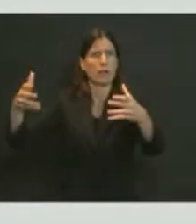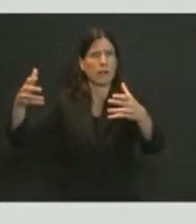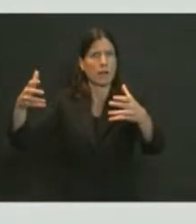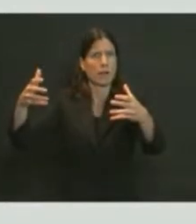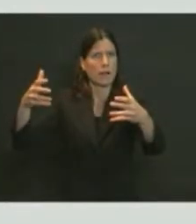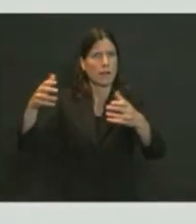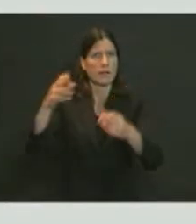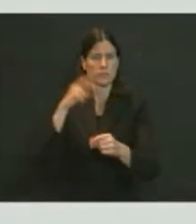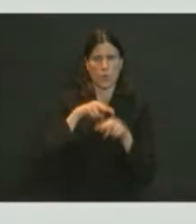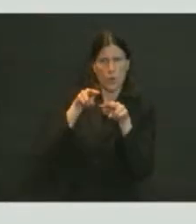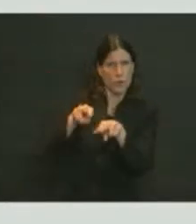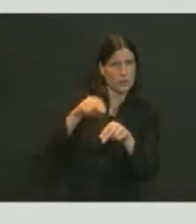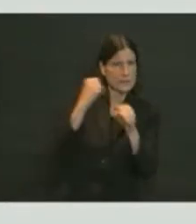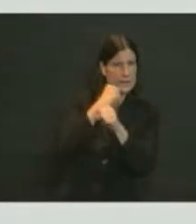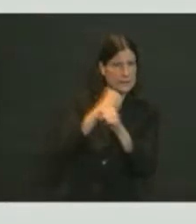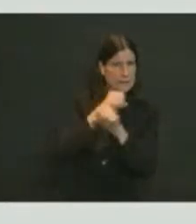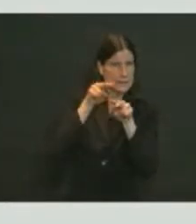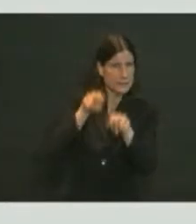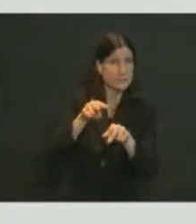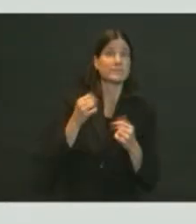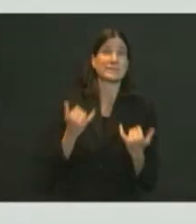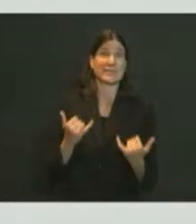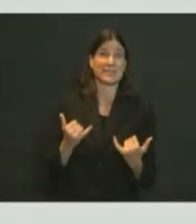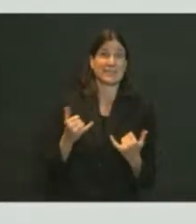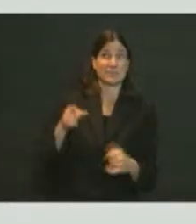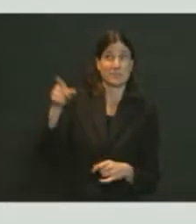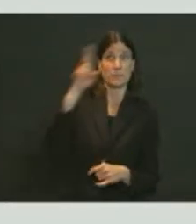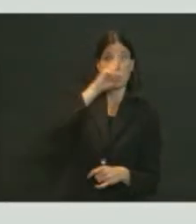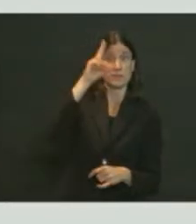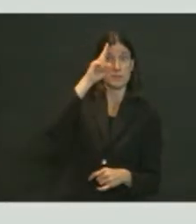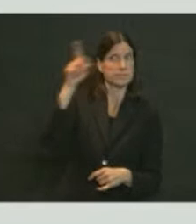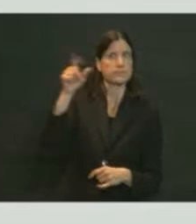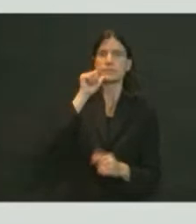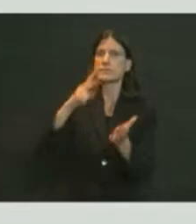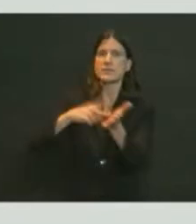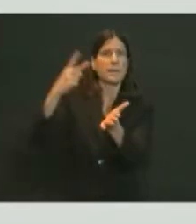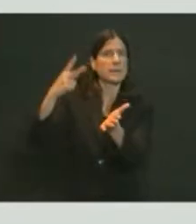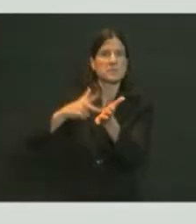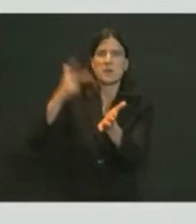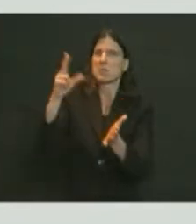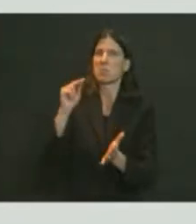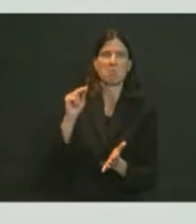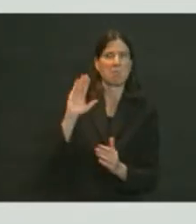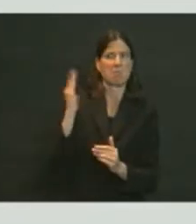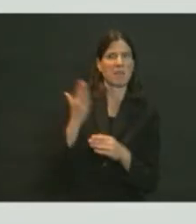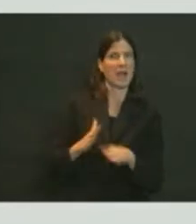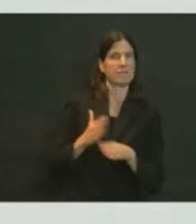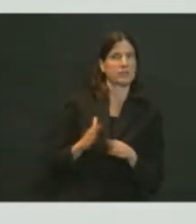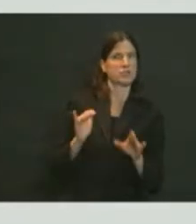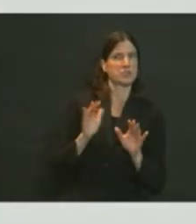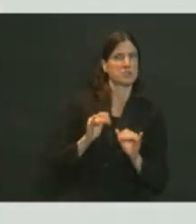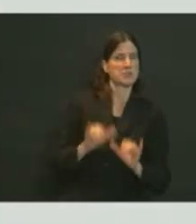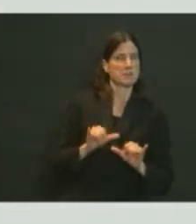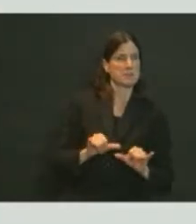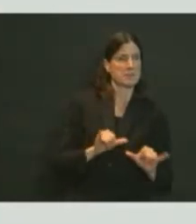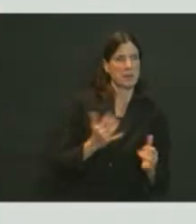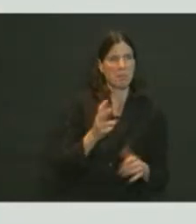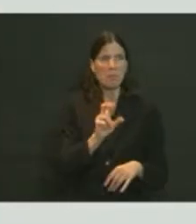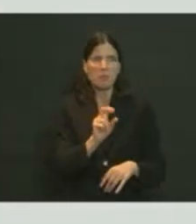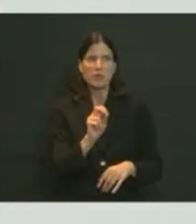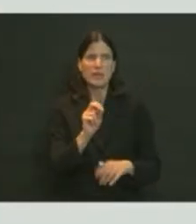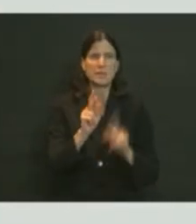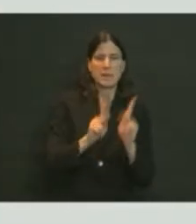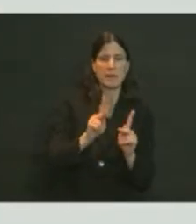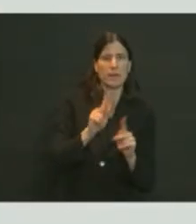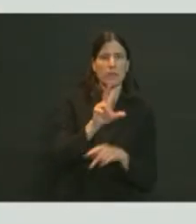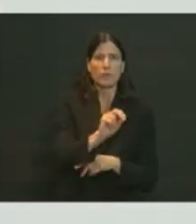our hospitalizations are stable or even declining. So obviously there's no doubling that's occurring. We